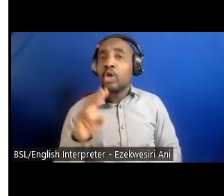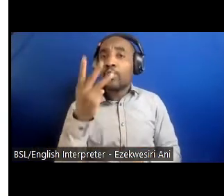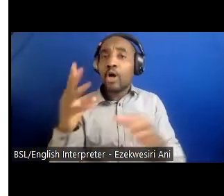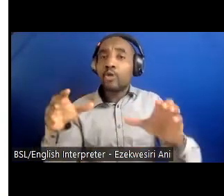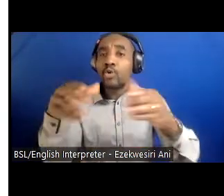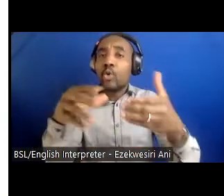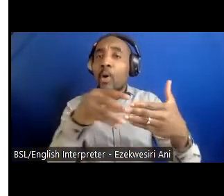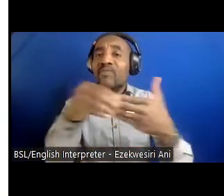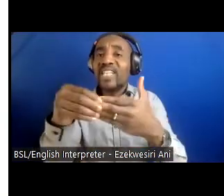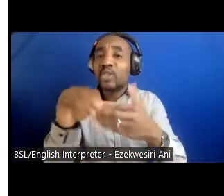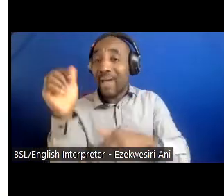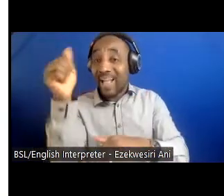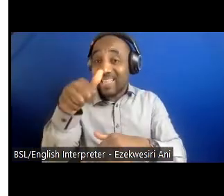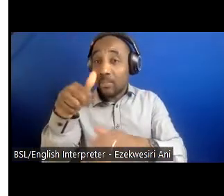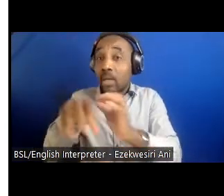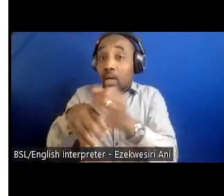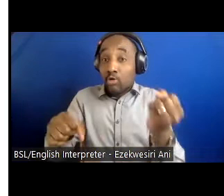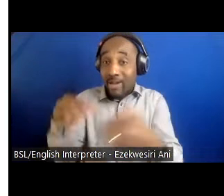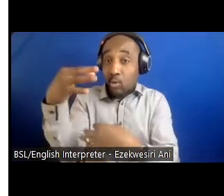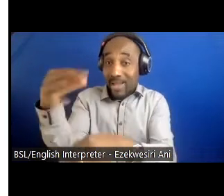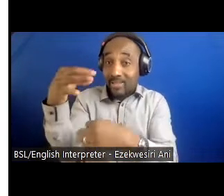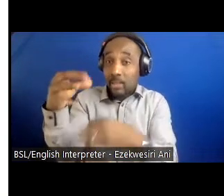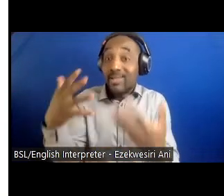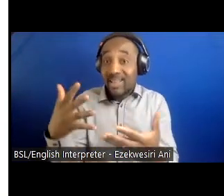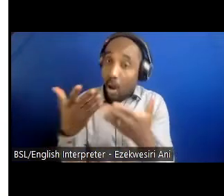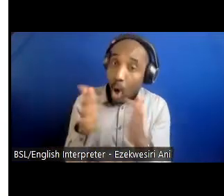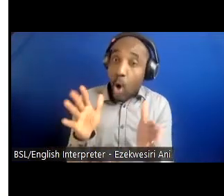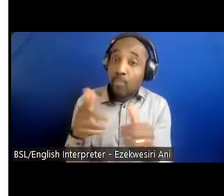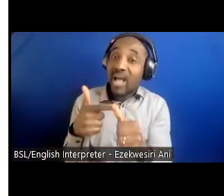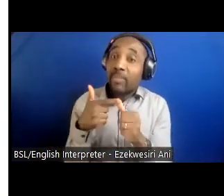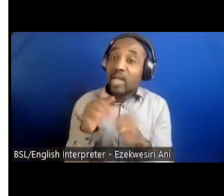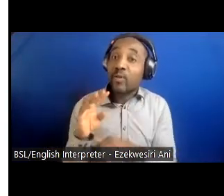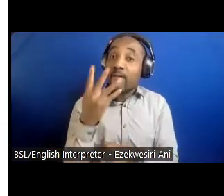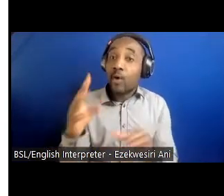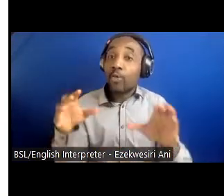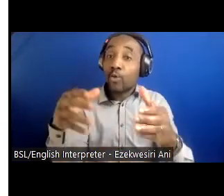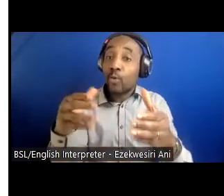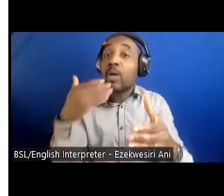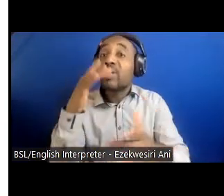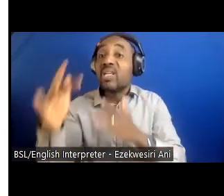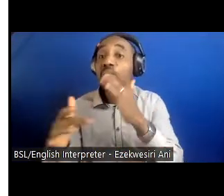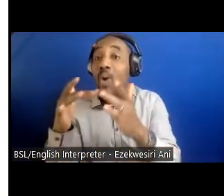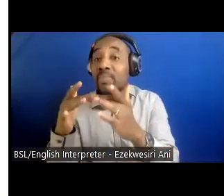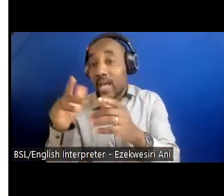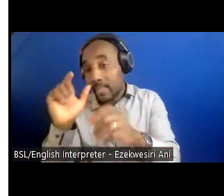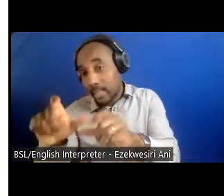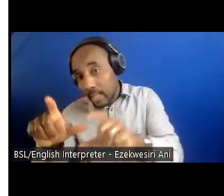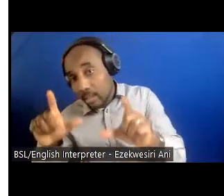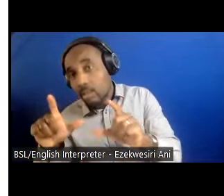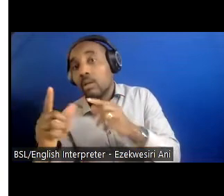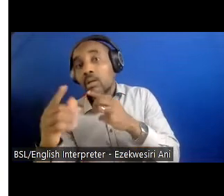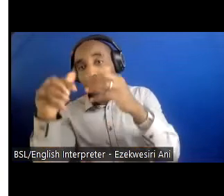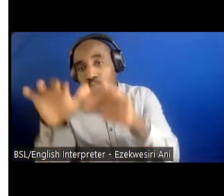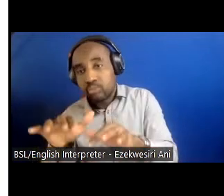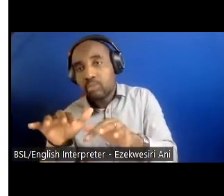have graduated, and we are now accepting applications for our fourth cohort, so please go to our website for more details.